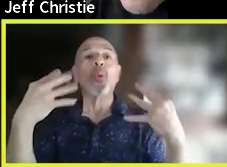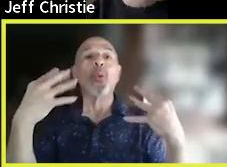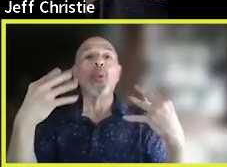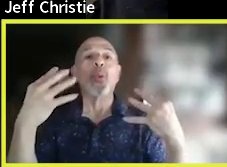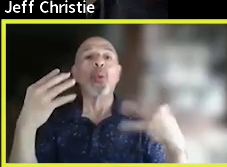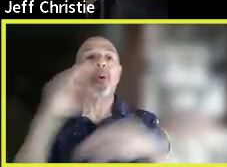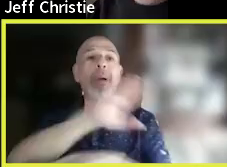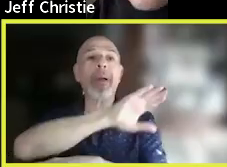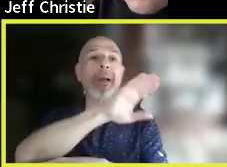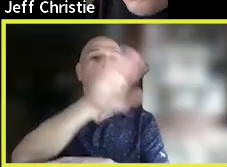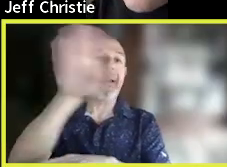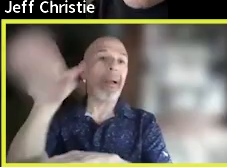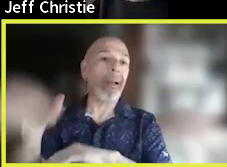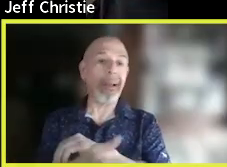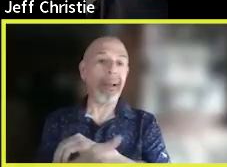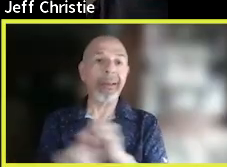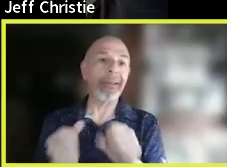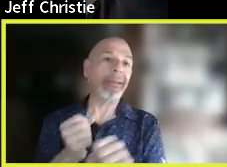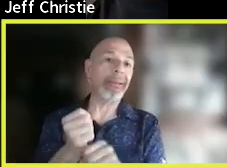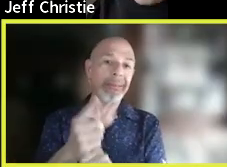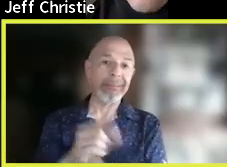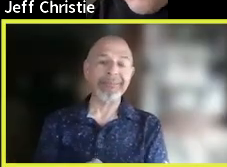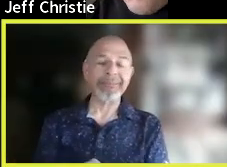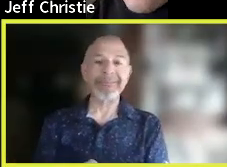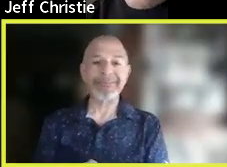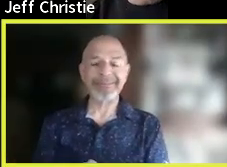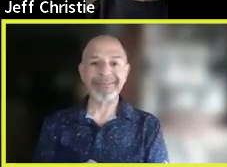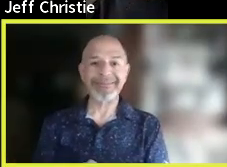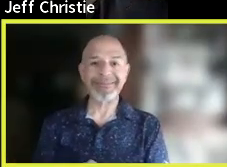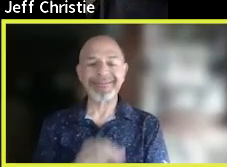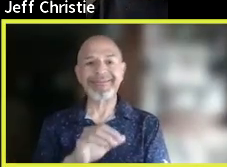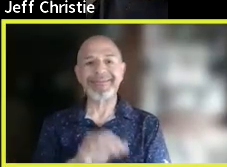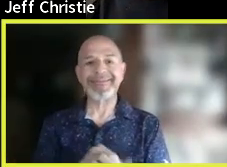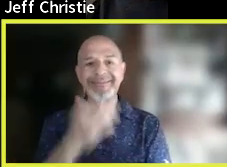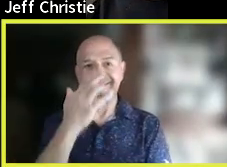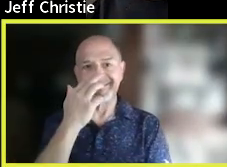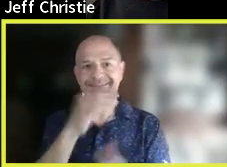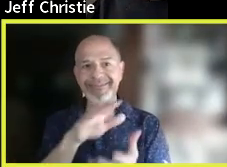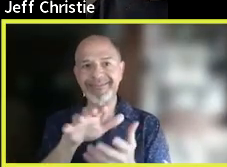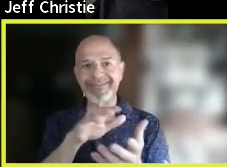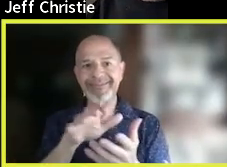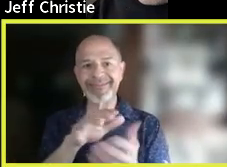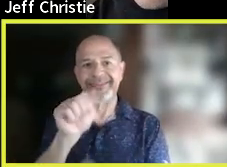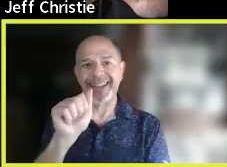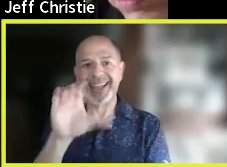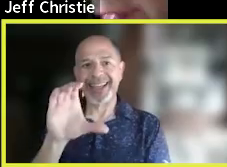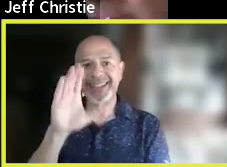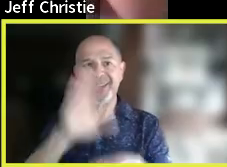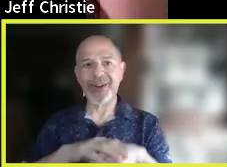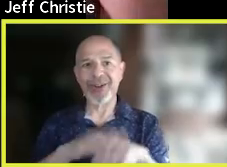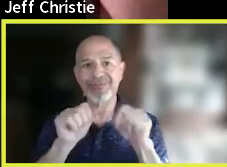As long as I don't go outside, I feel great. And I have the mini split on. Oh, all right.